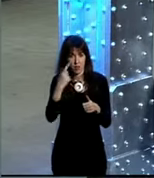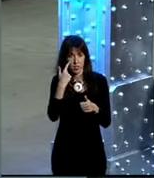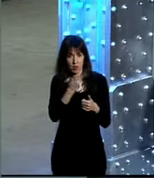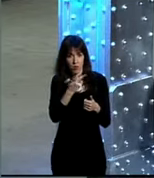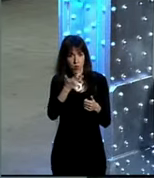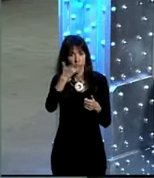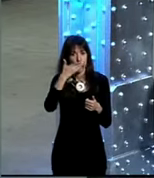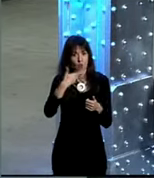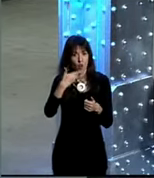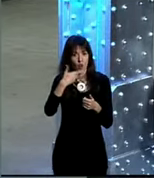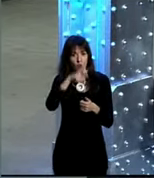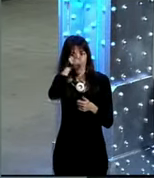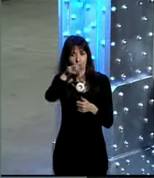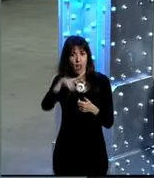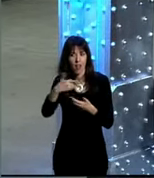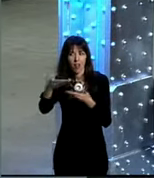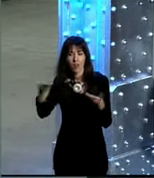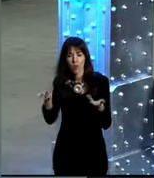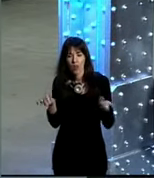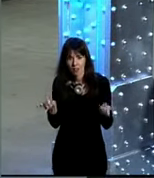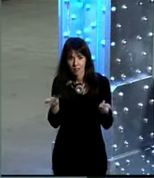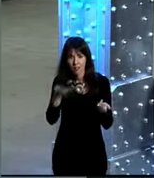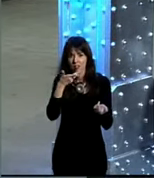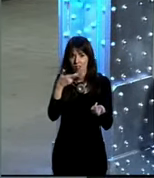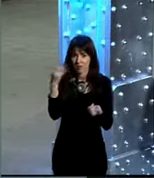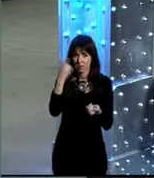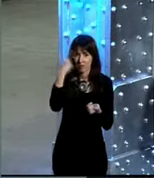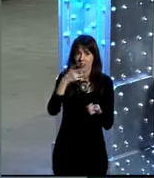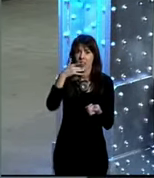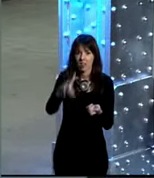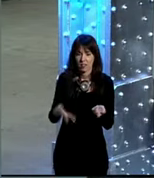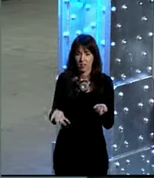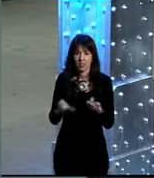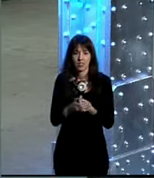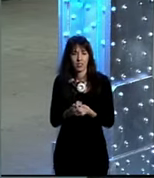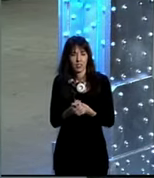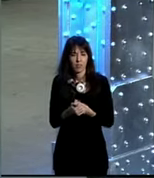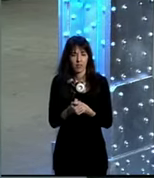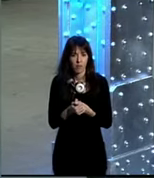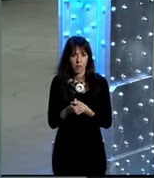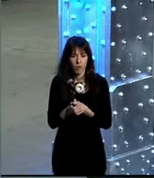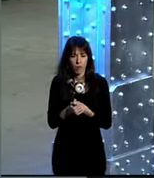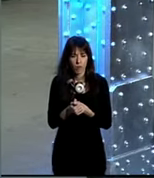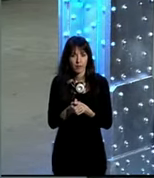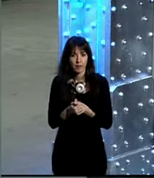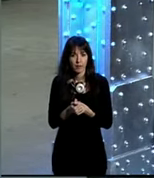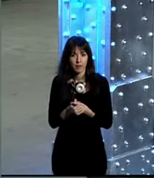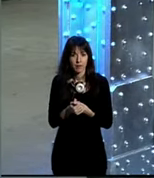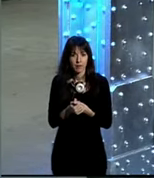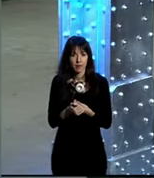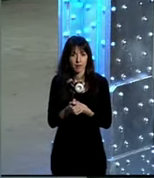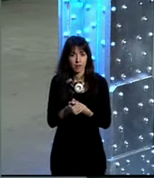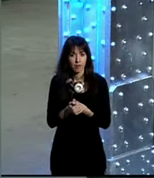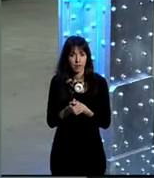that many people still get wrong. And it's such a crucial part of the project that everyone needs to really take it to